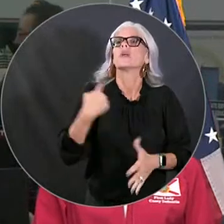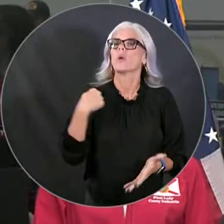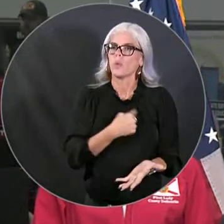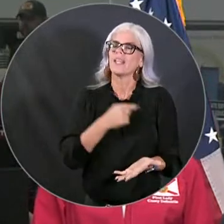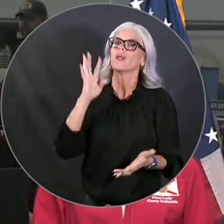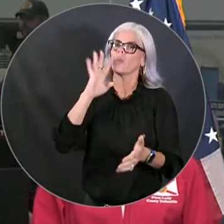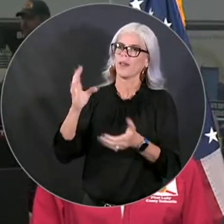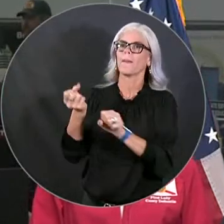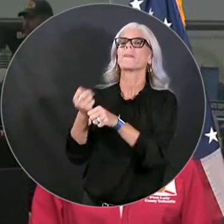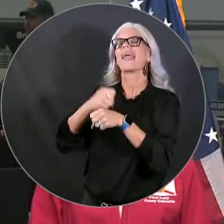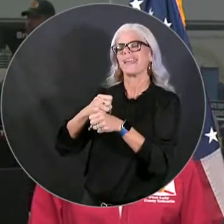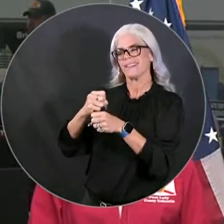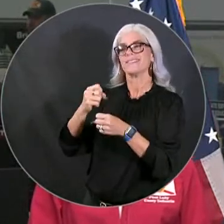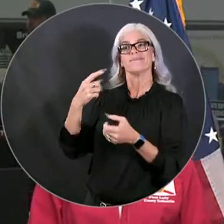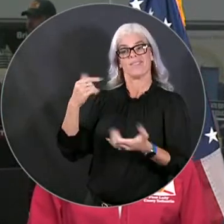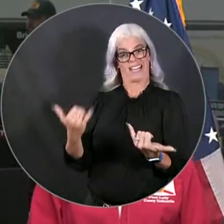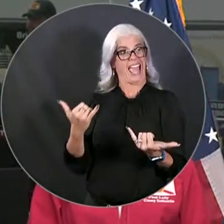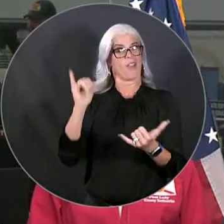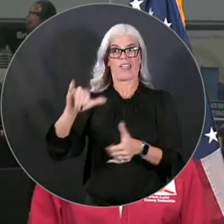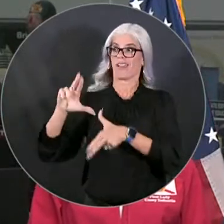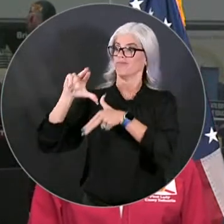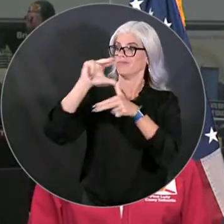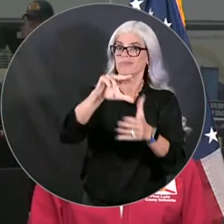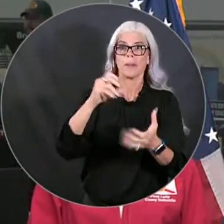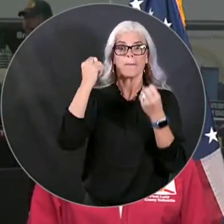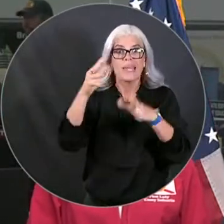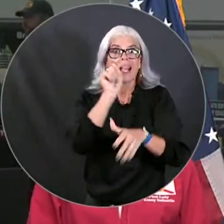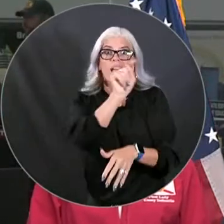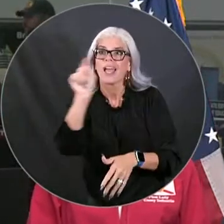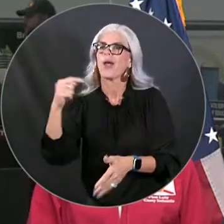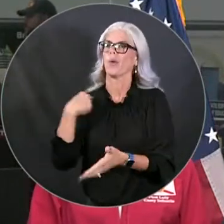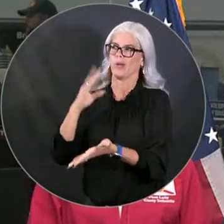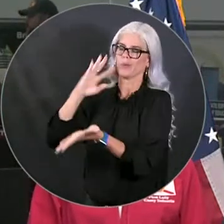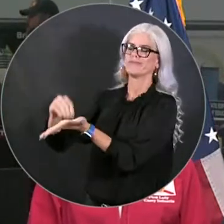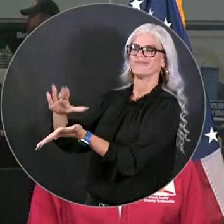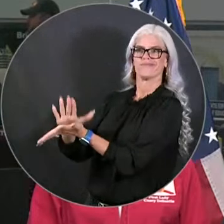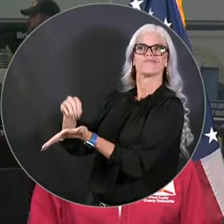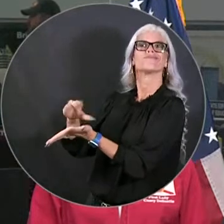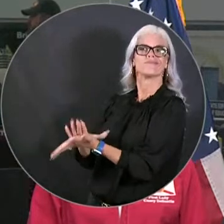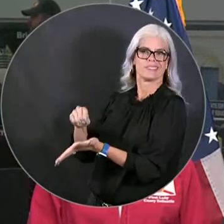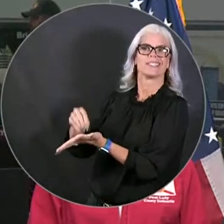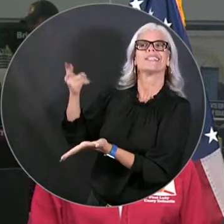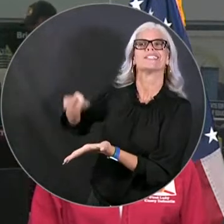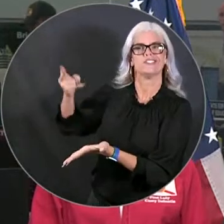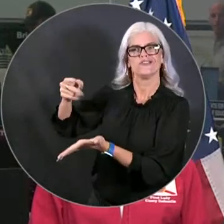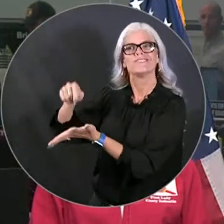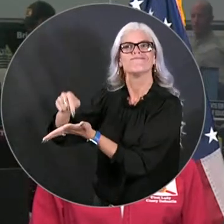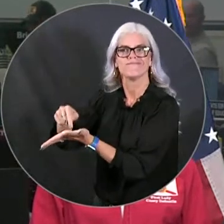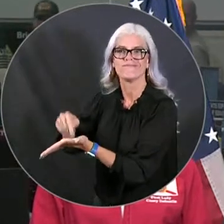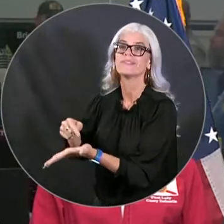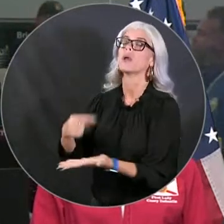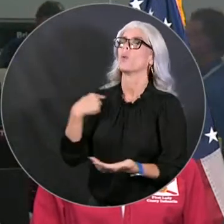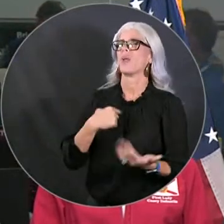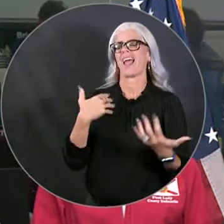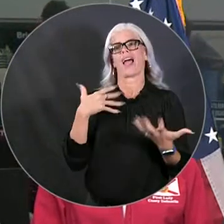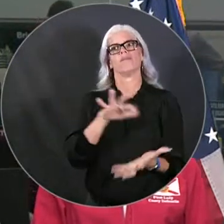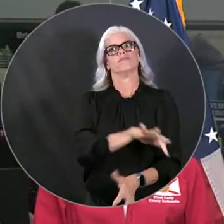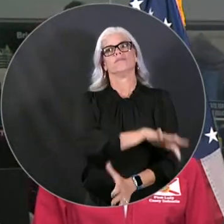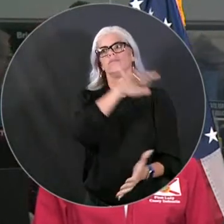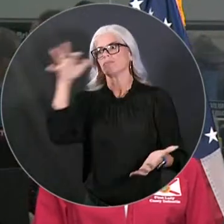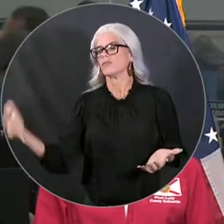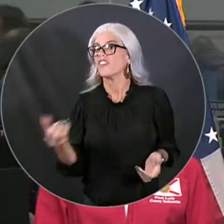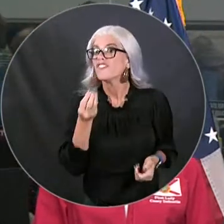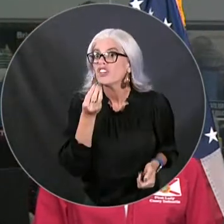to. We have, of course, massive amounts of food and water in the area. We're going to have probably close